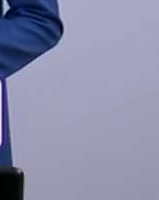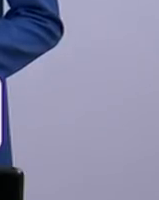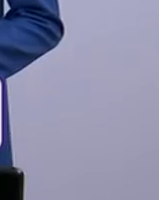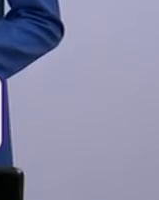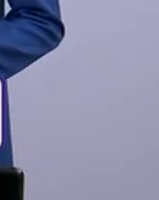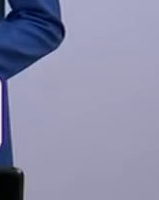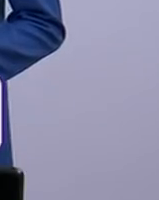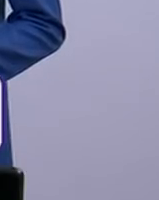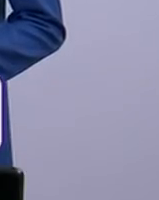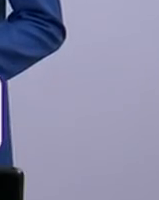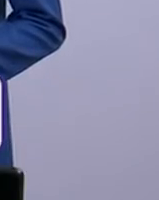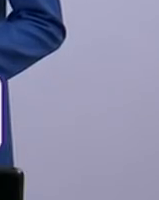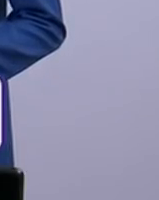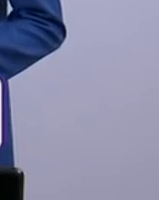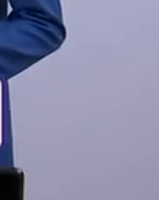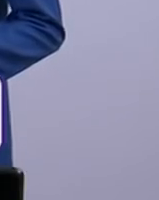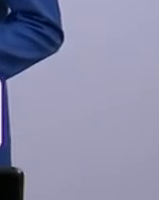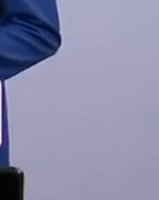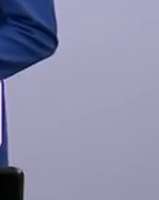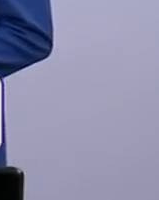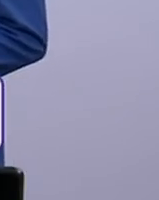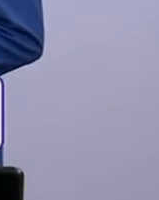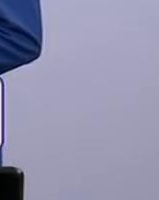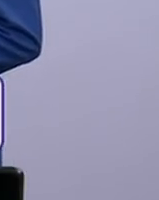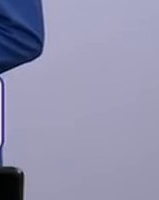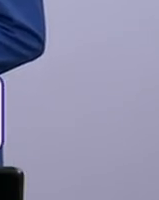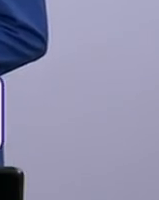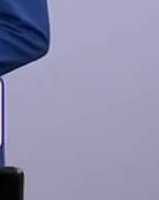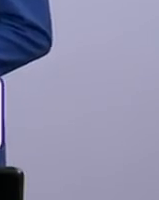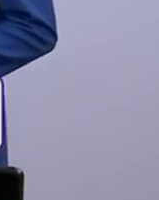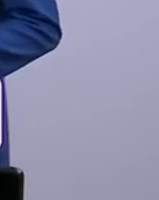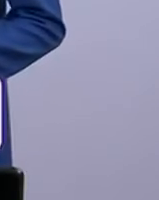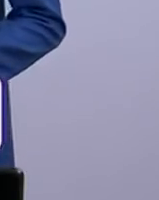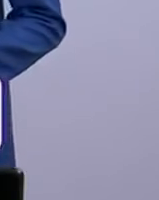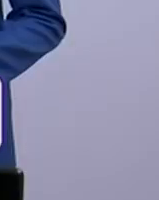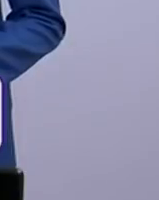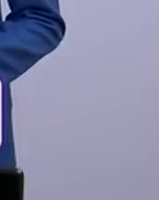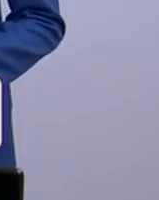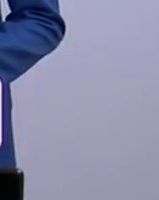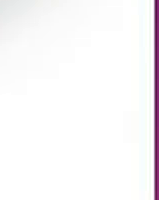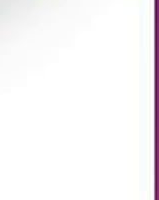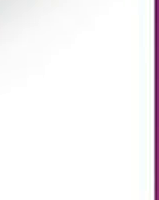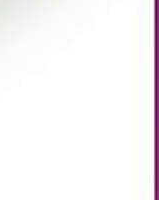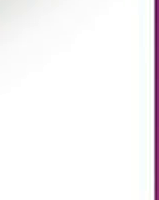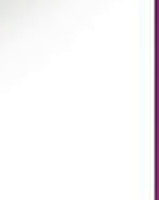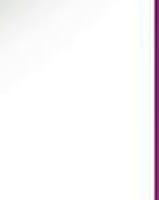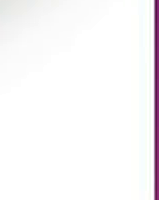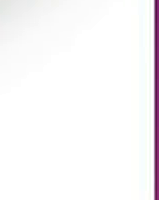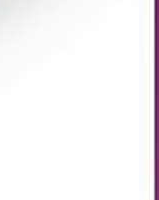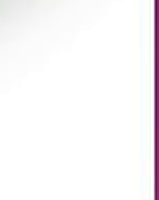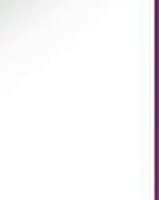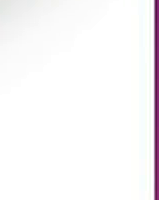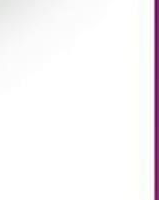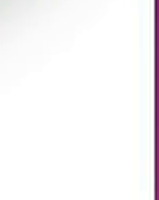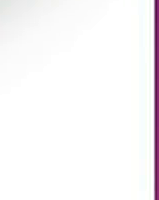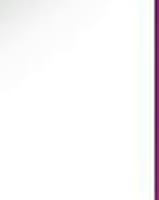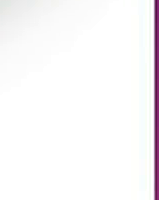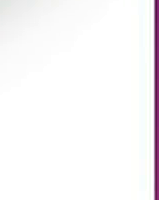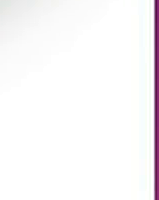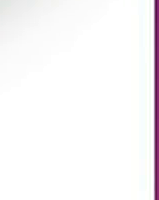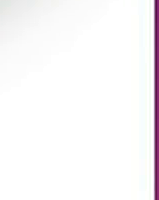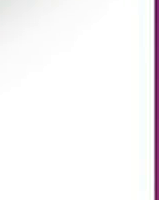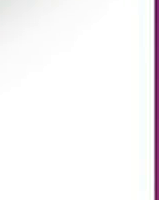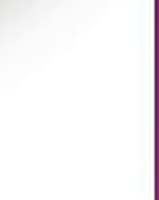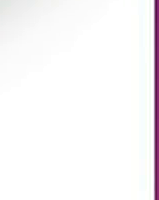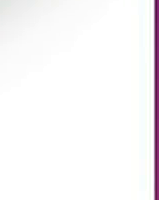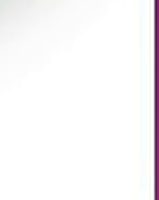work. And the last one, number 10, is get a pay rise. If you have completed more than